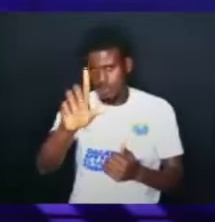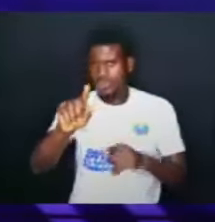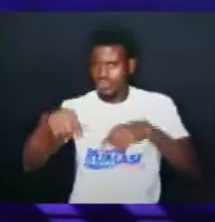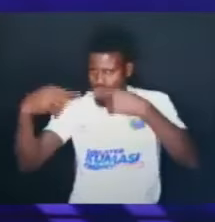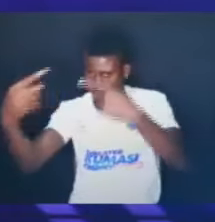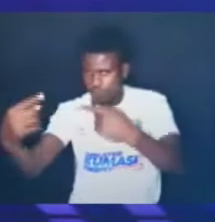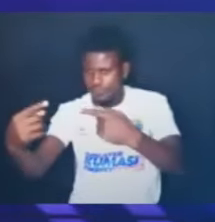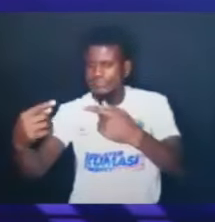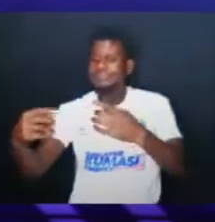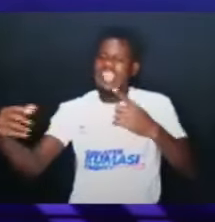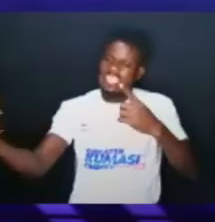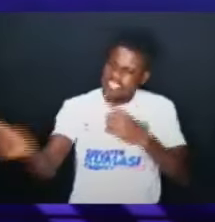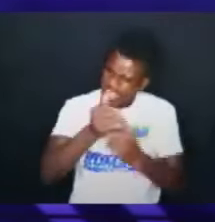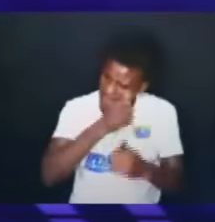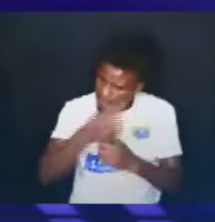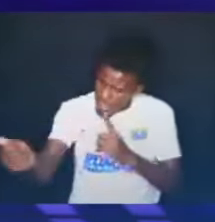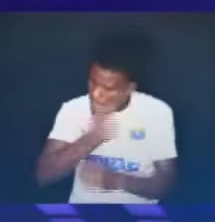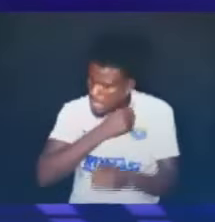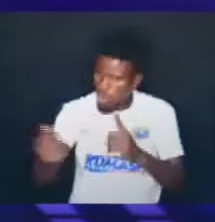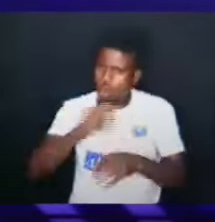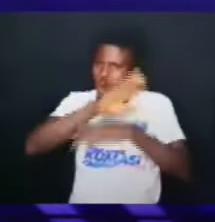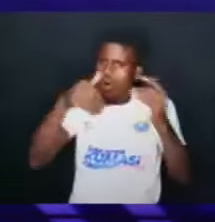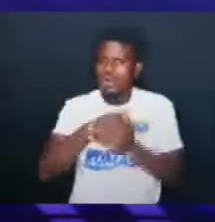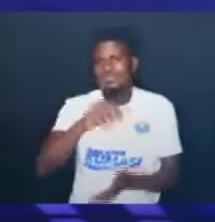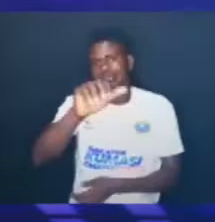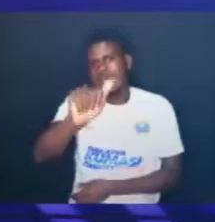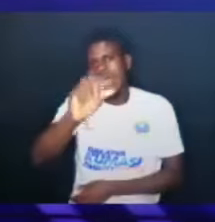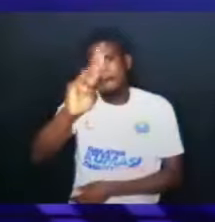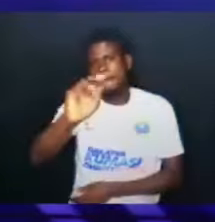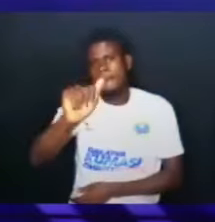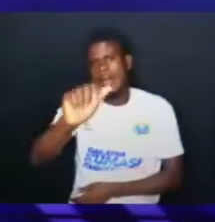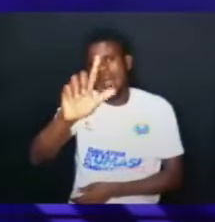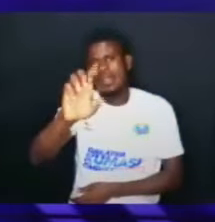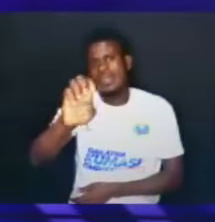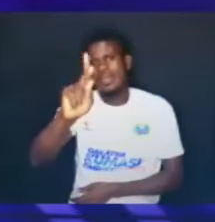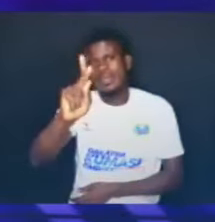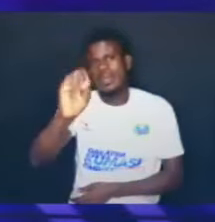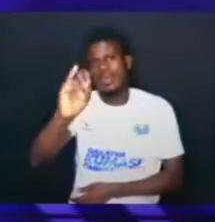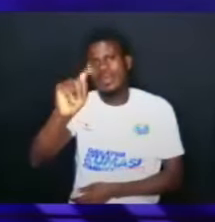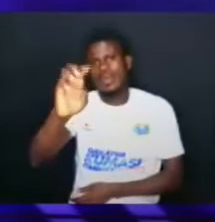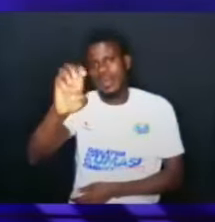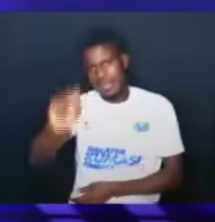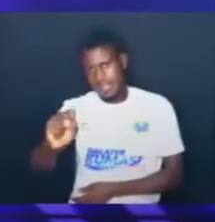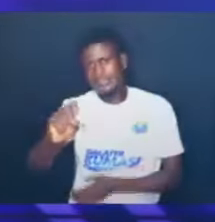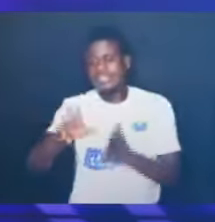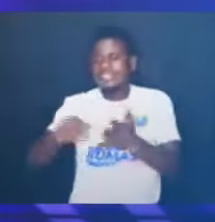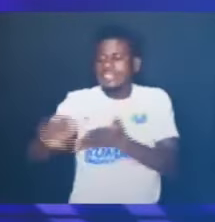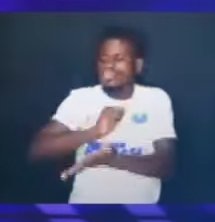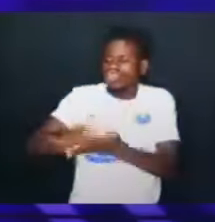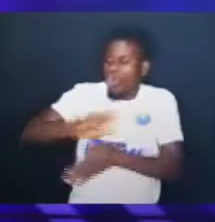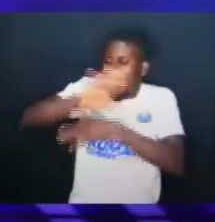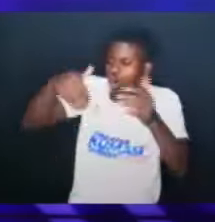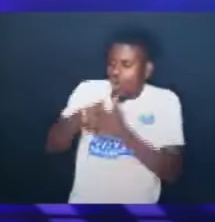Amalekites and totally destroy all that belongs to them. Totally. Destroy